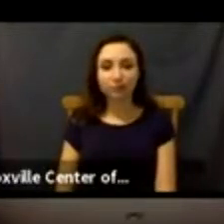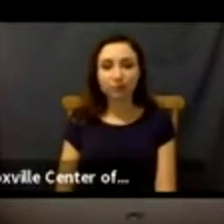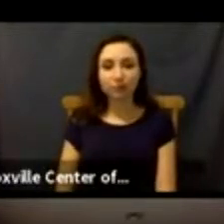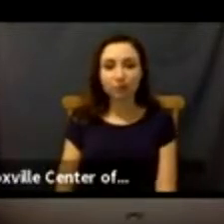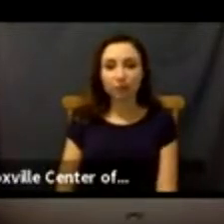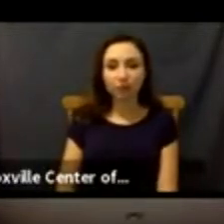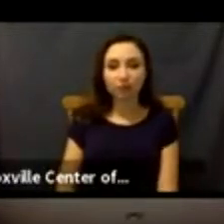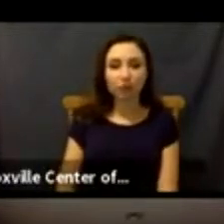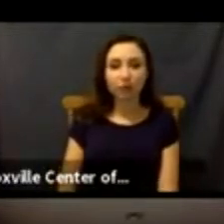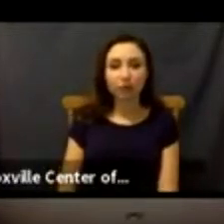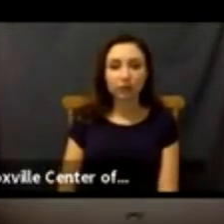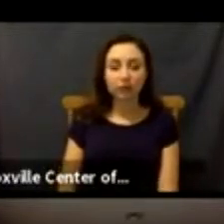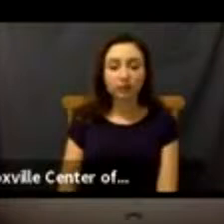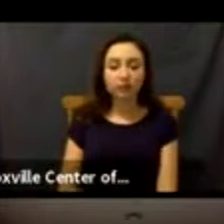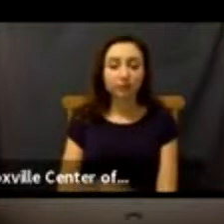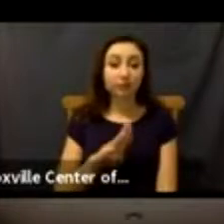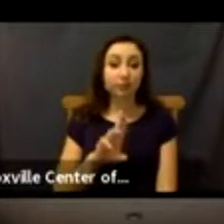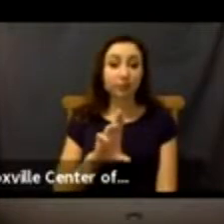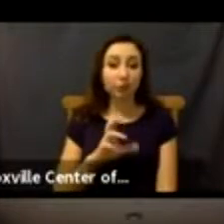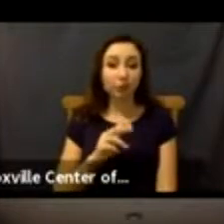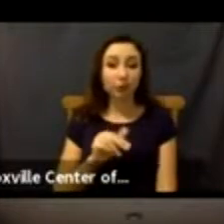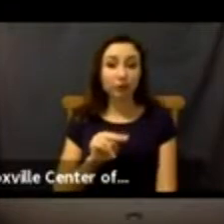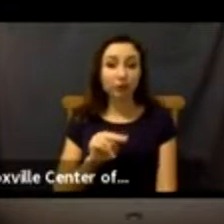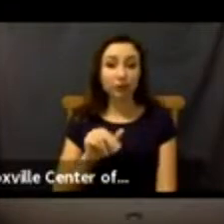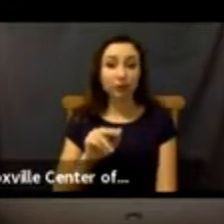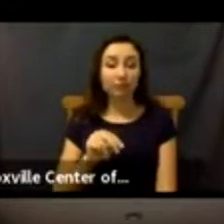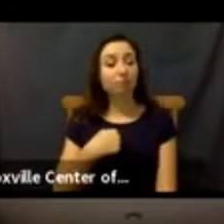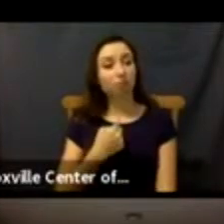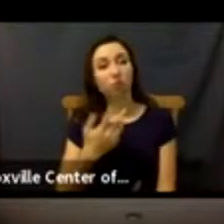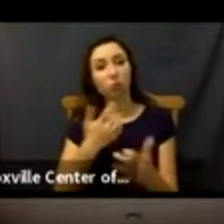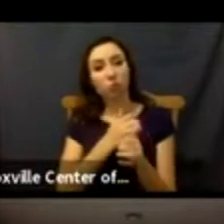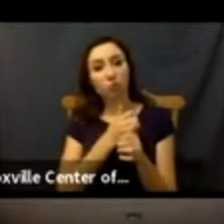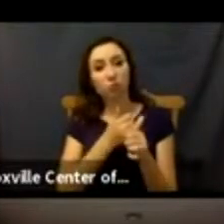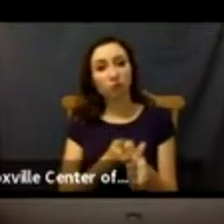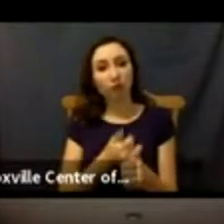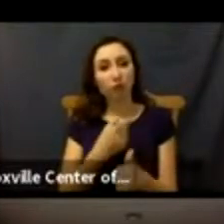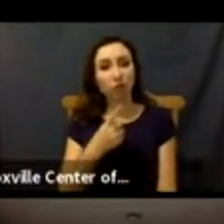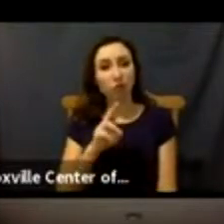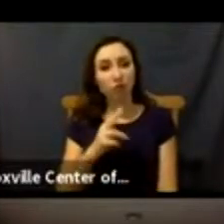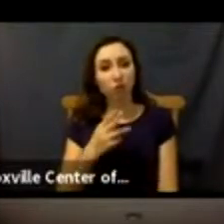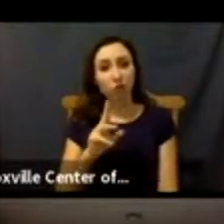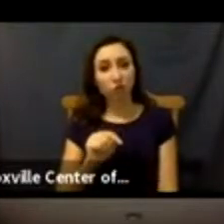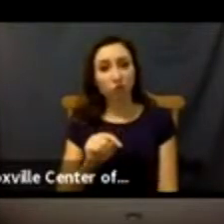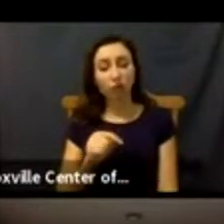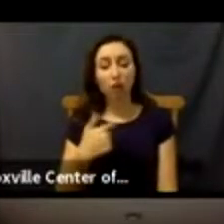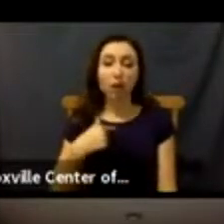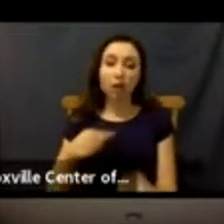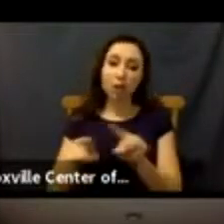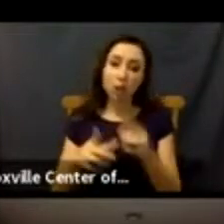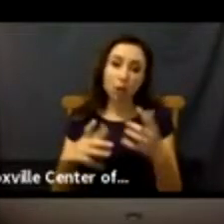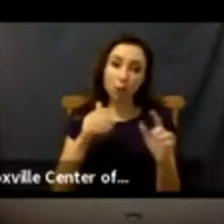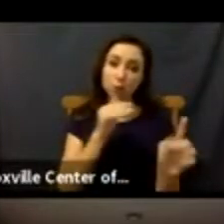Just to follow up on Dr. Hurt's comments, I think the other thing to remind everybody that, you know, we